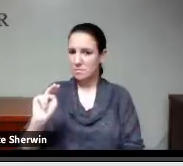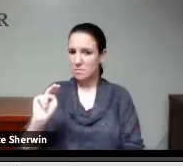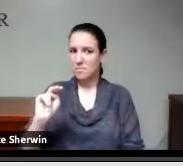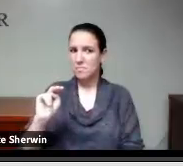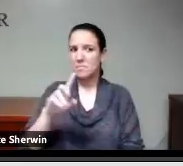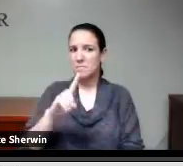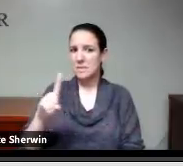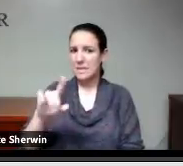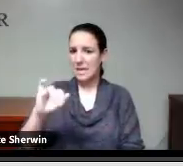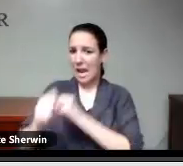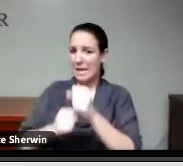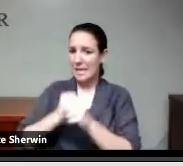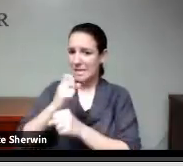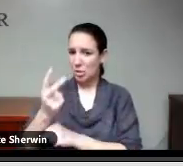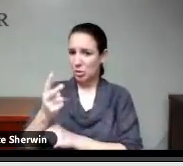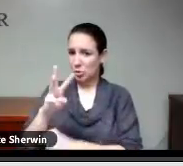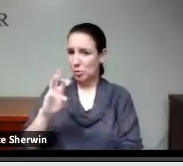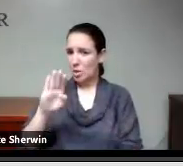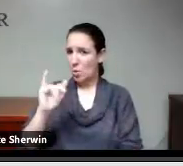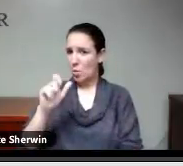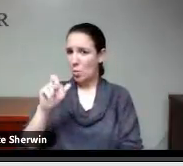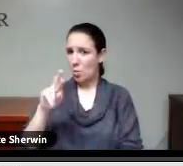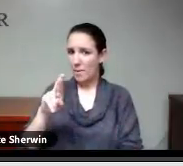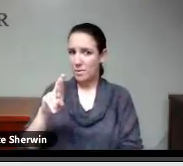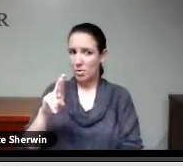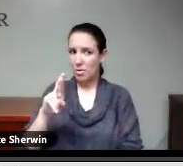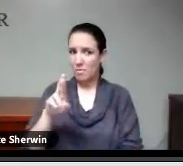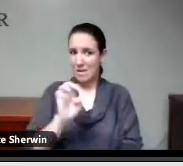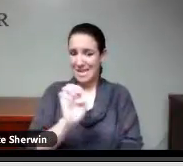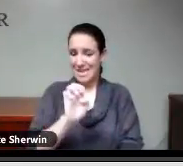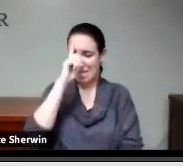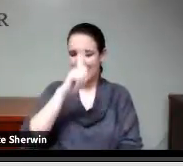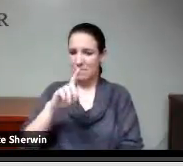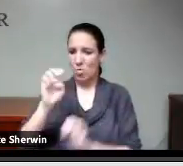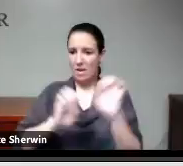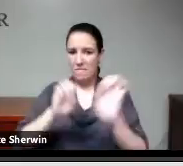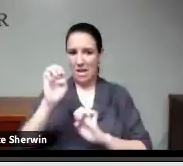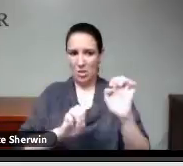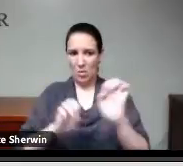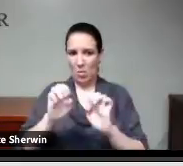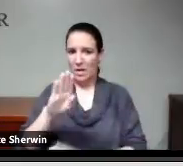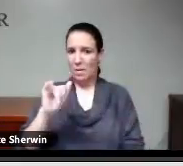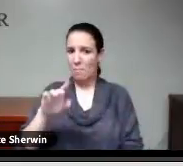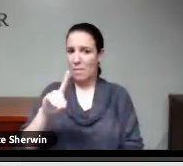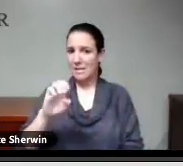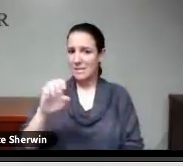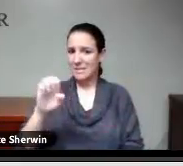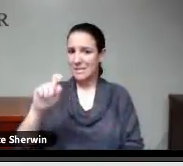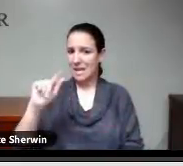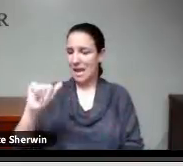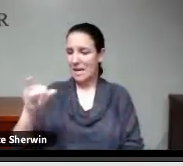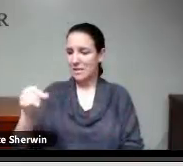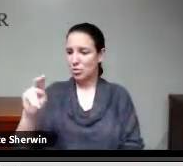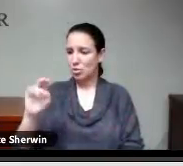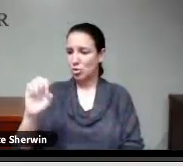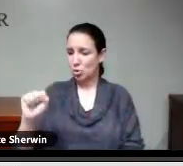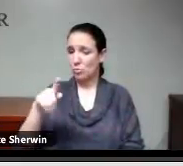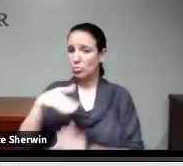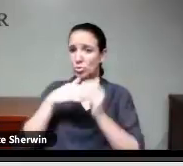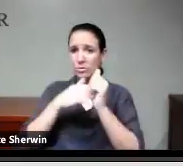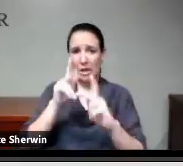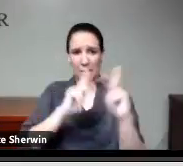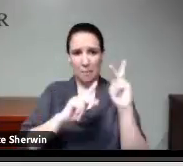2 webinar, E is for Evaluating with Dieta Jones. For over 20 years, Dieta Jones has guided people and